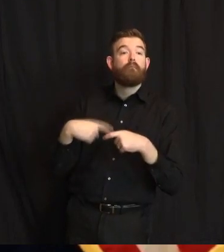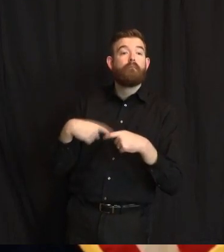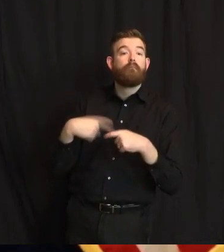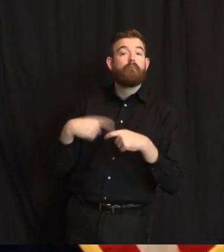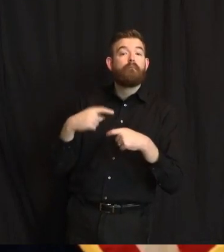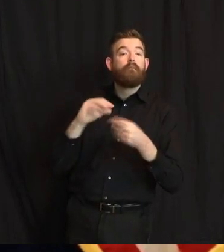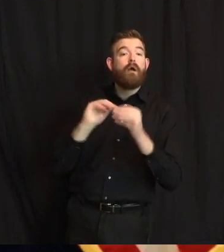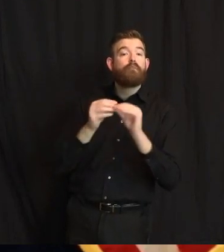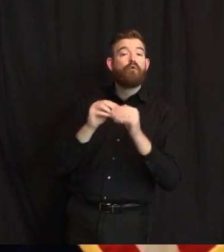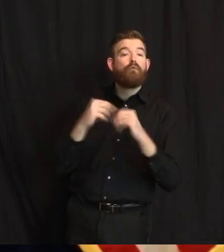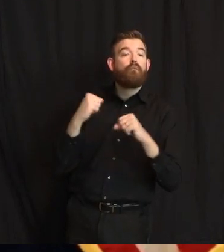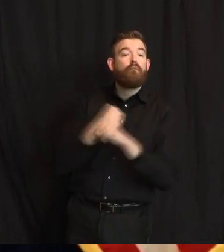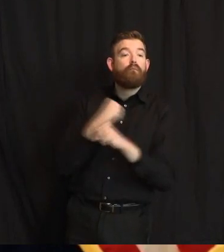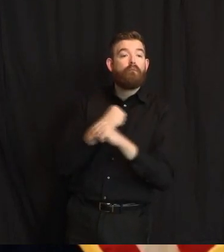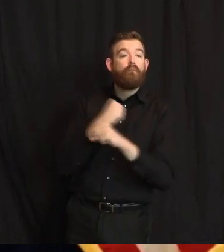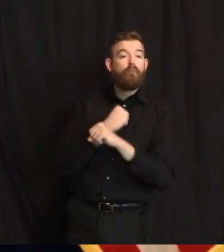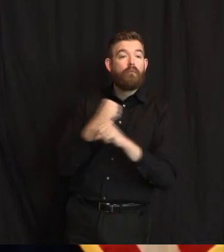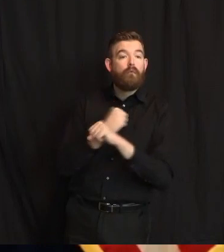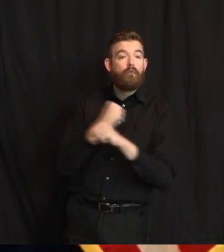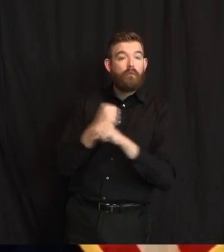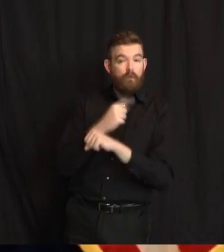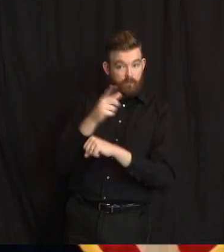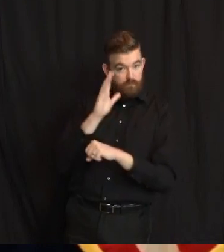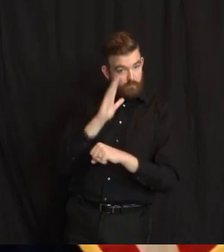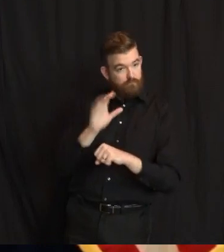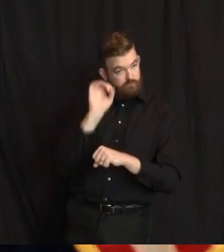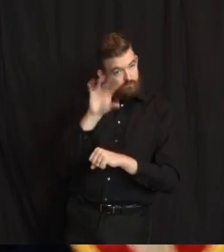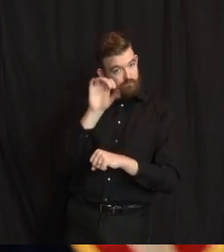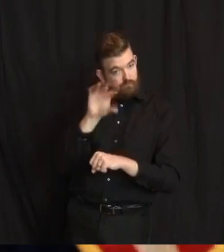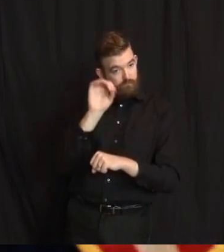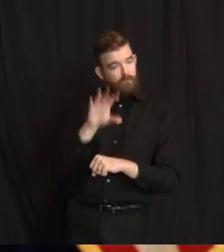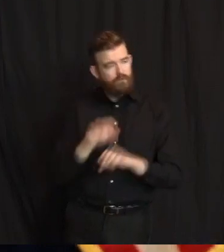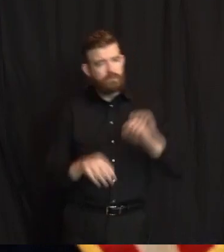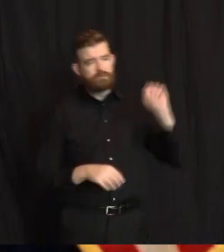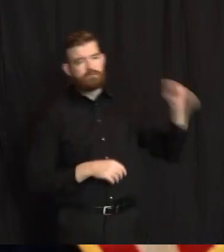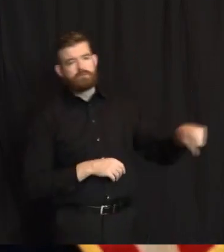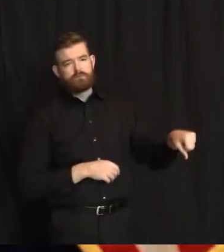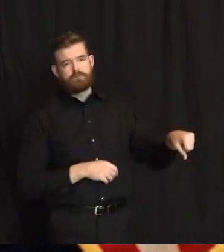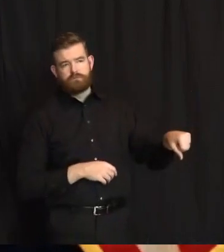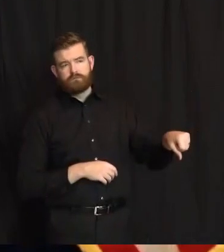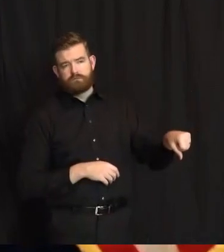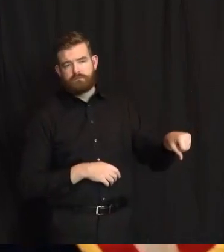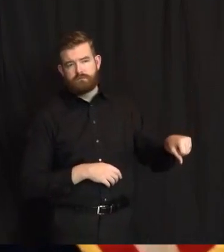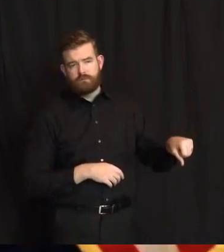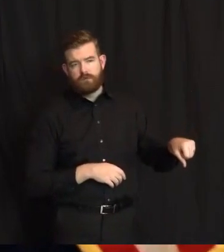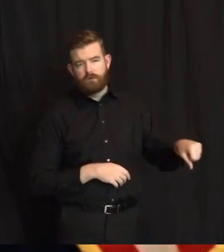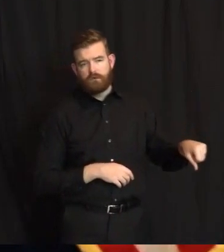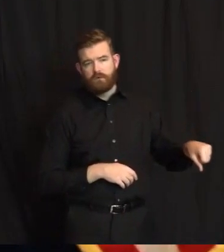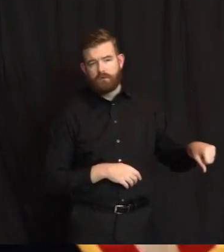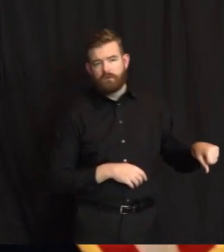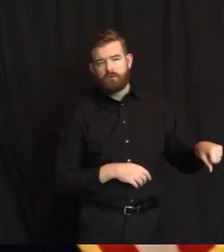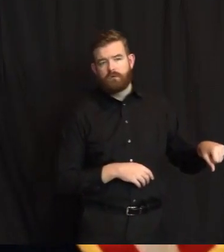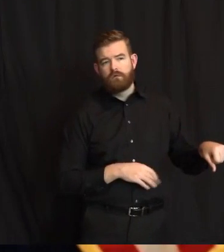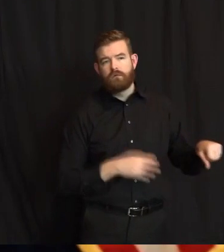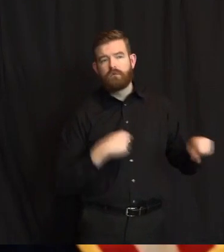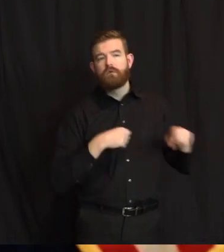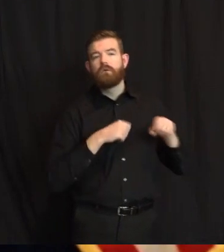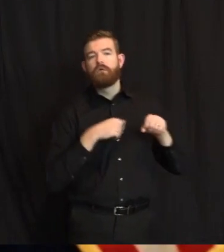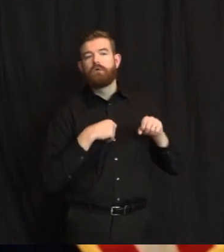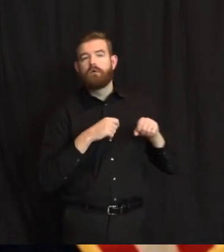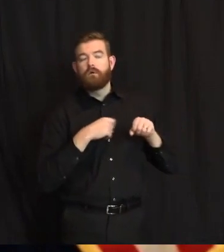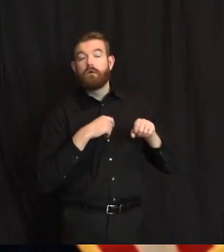Again, we're only going to release data that we're confident in. Today was the first day. I think we've addressed that, and I hope we'll be able to continue. The second one is